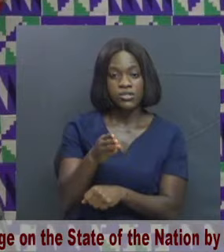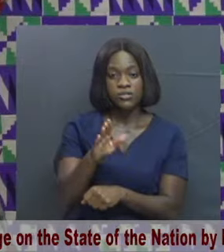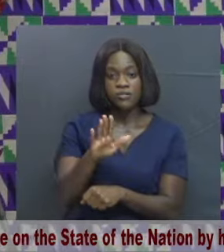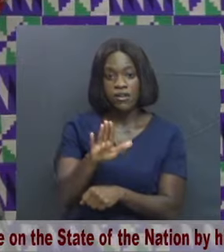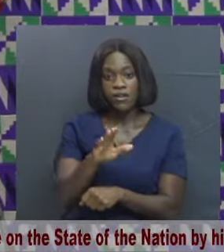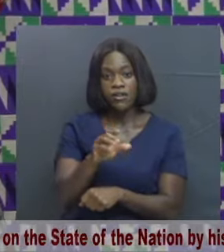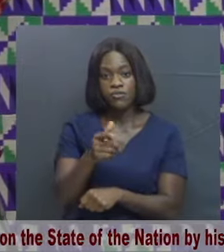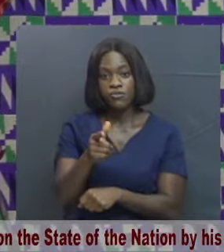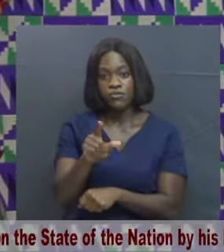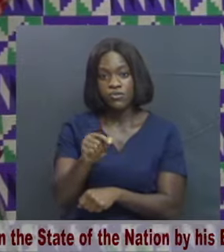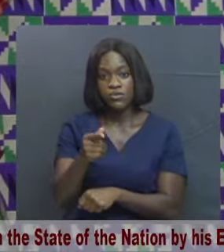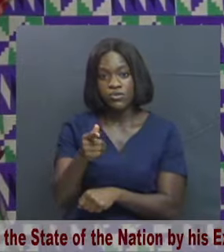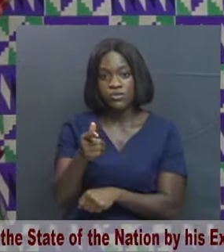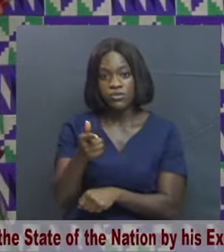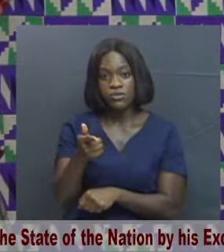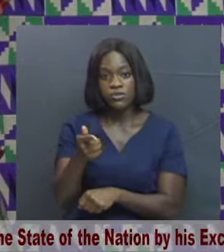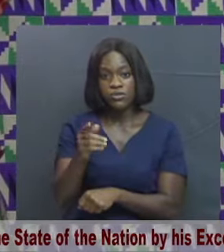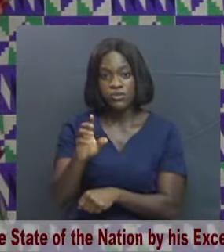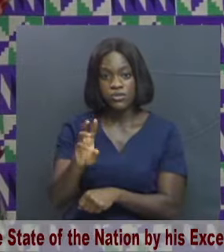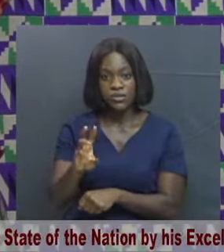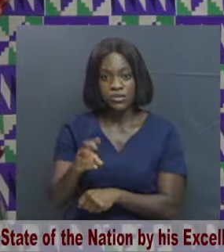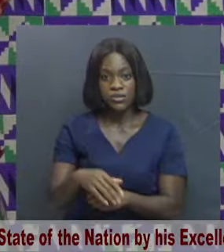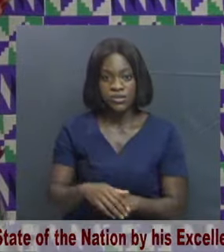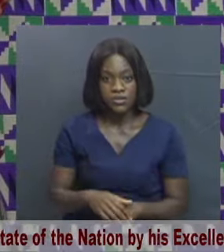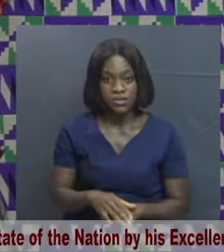longterm 2026